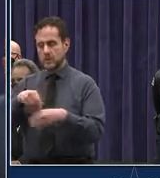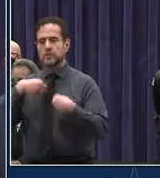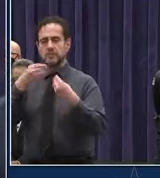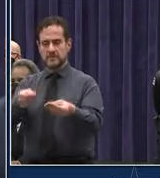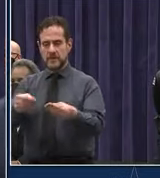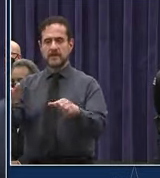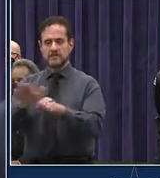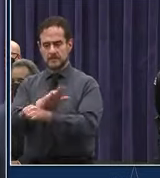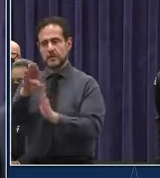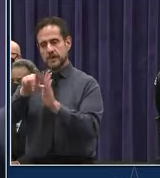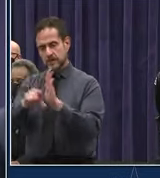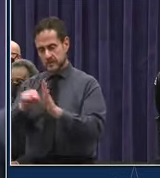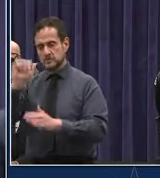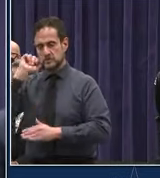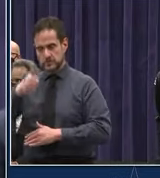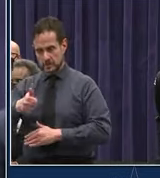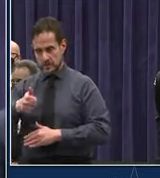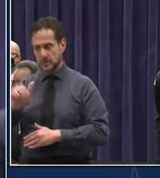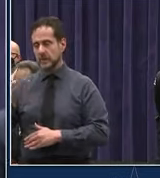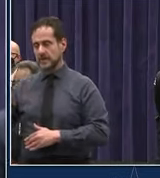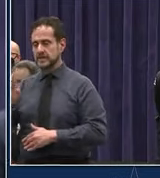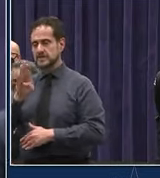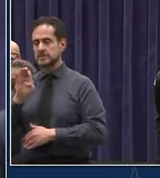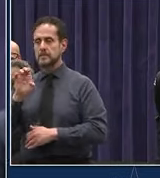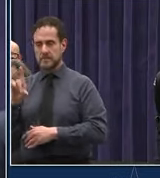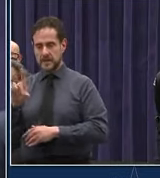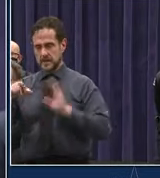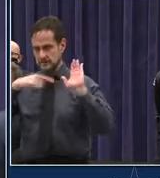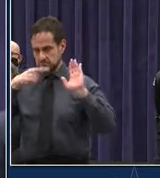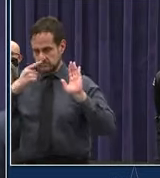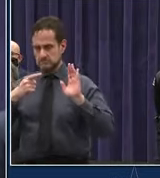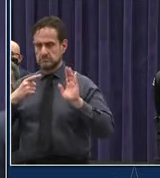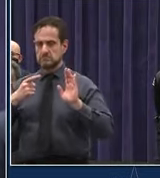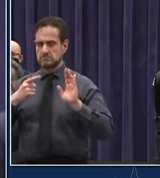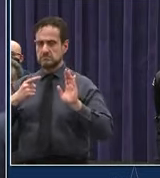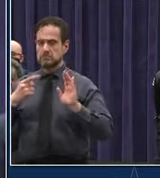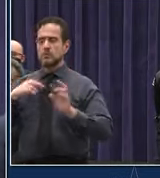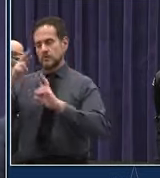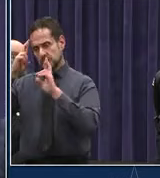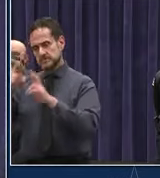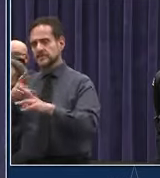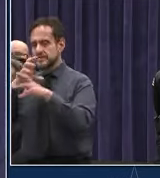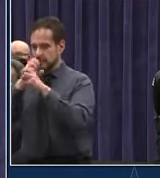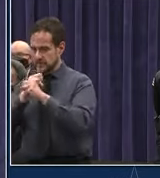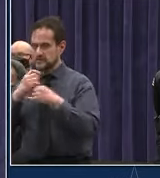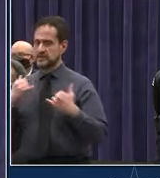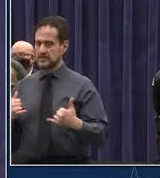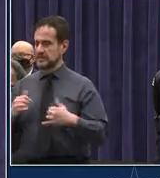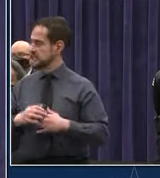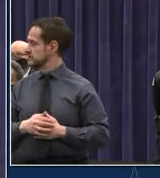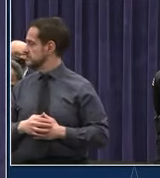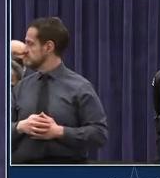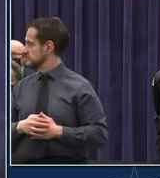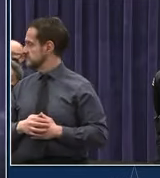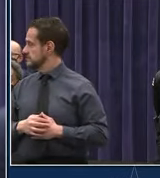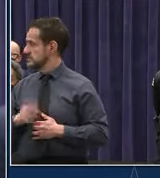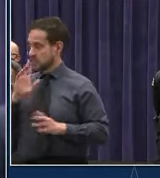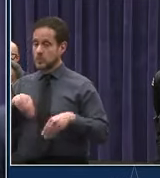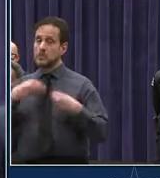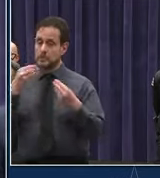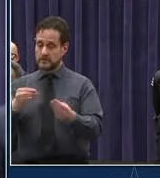me if the 16-year-old, I know he's charged as an adult, but he is a juvenile, does he have a juvenile record? And if so, can you please provide the